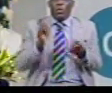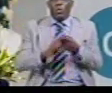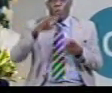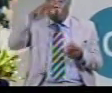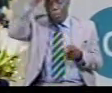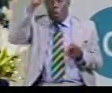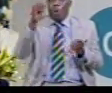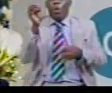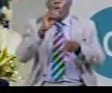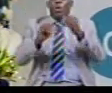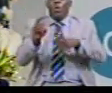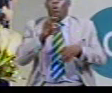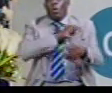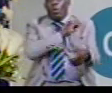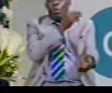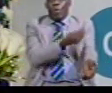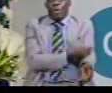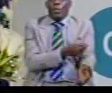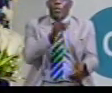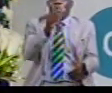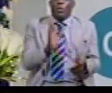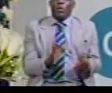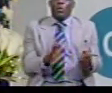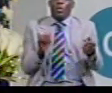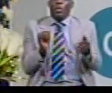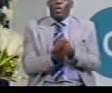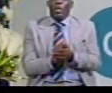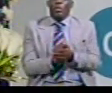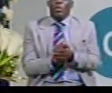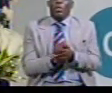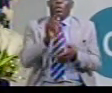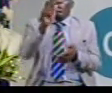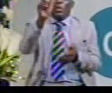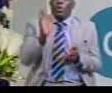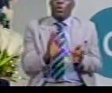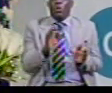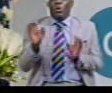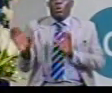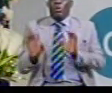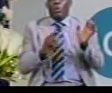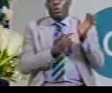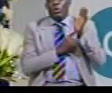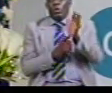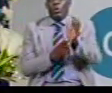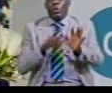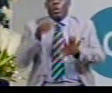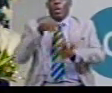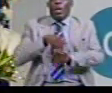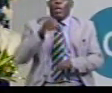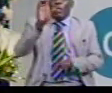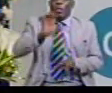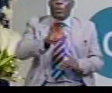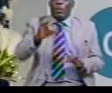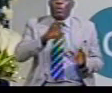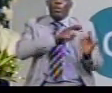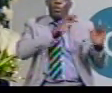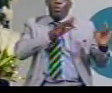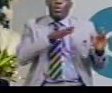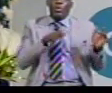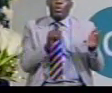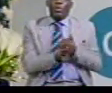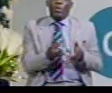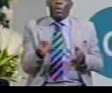that God did span at Calvary. Mercy there was great and grace was